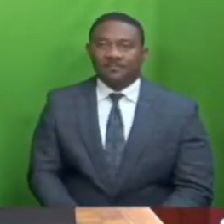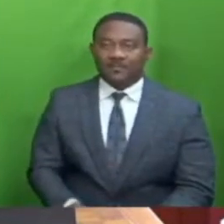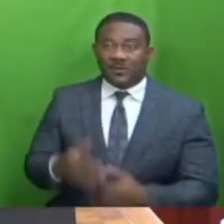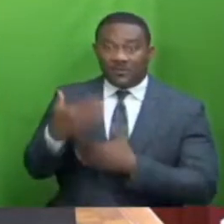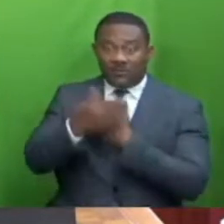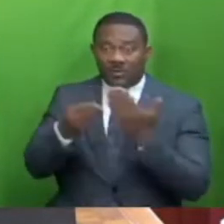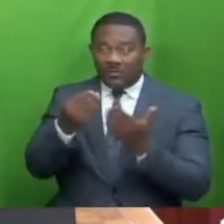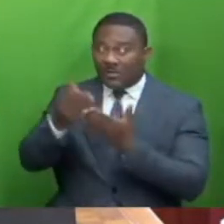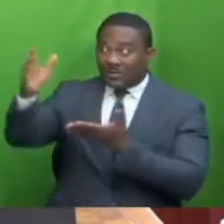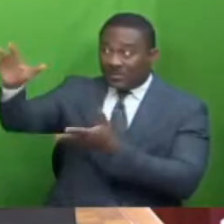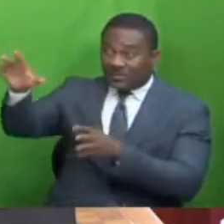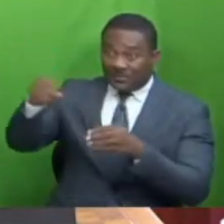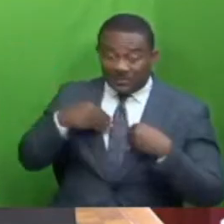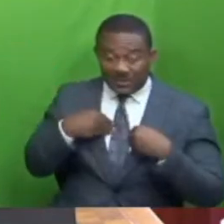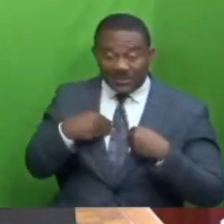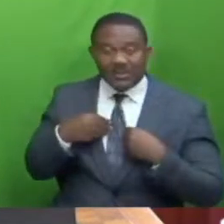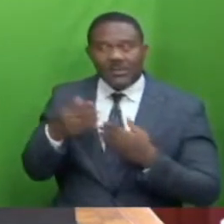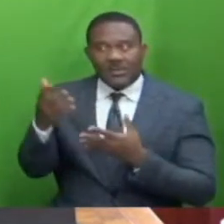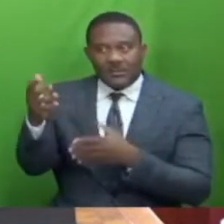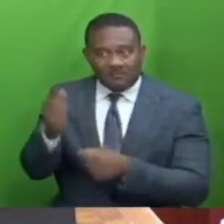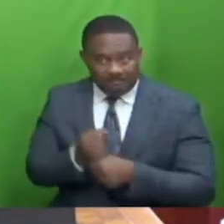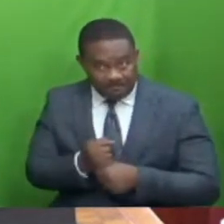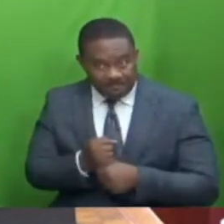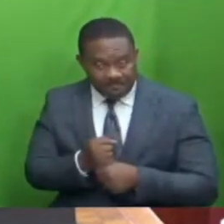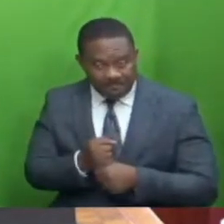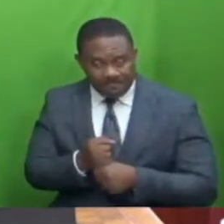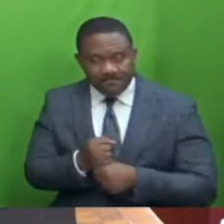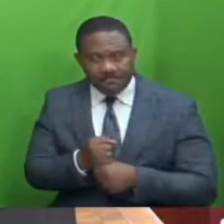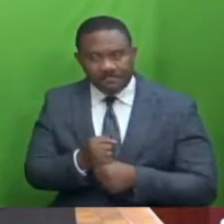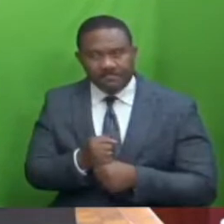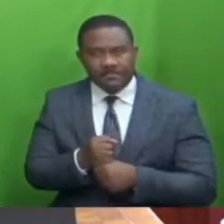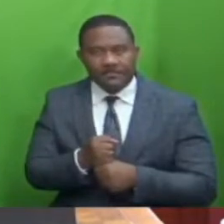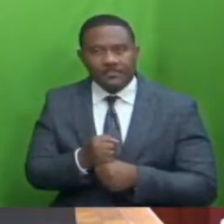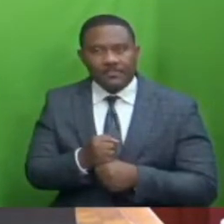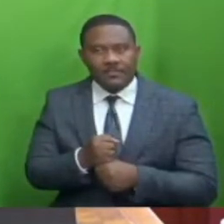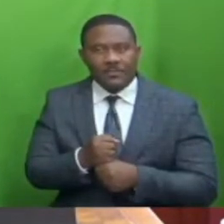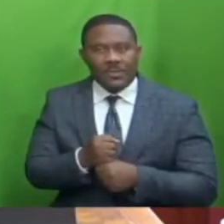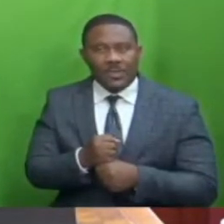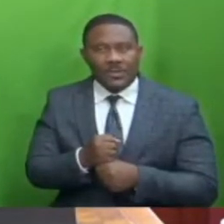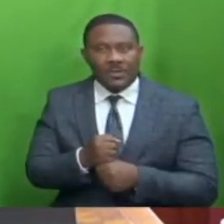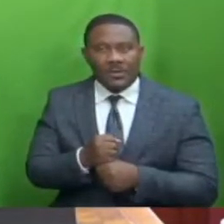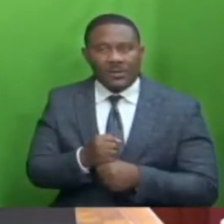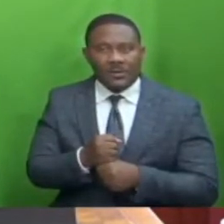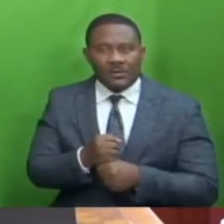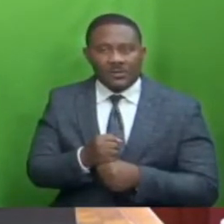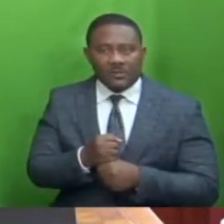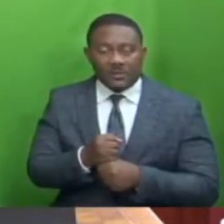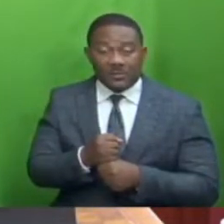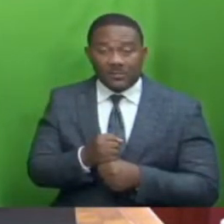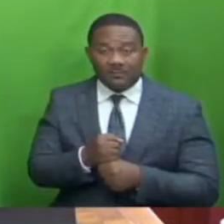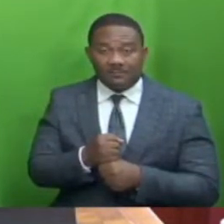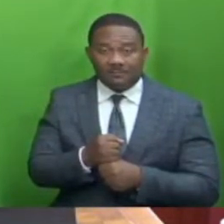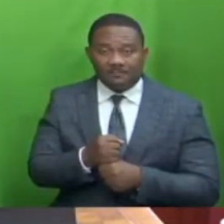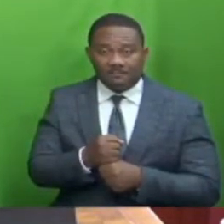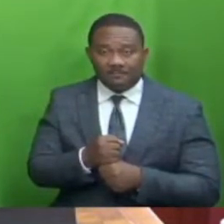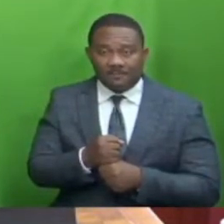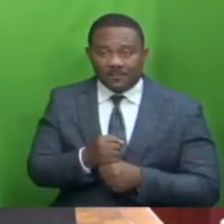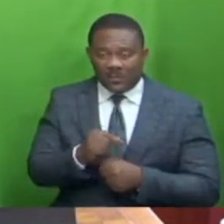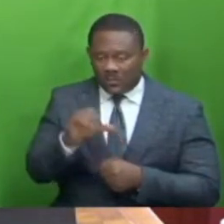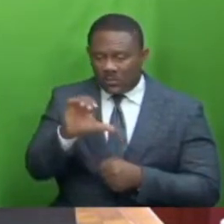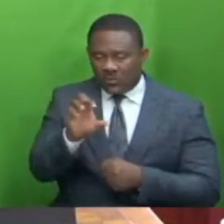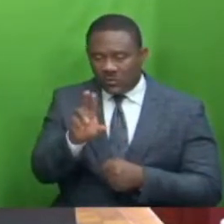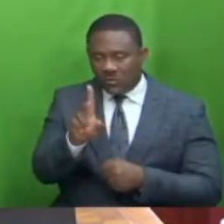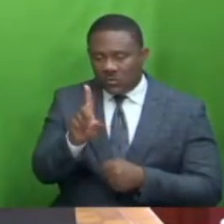to $8.2 billion on the back of lower crude oil export receipts. Crude oil